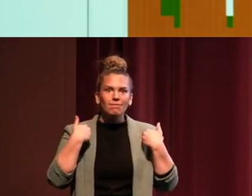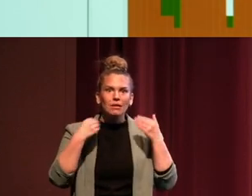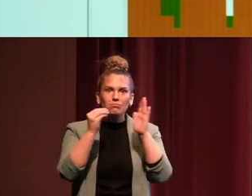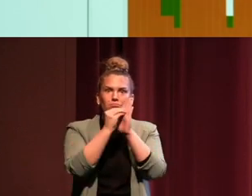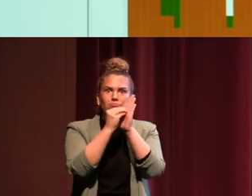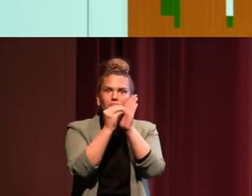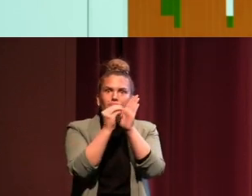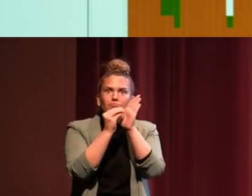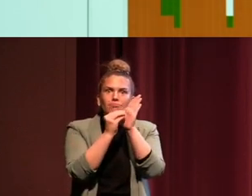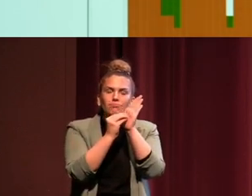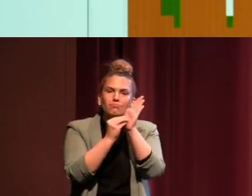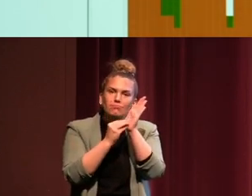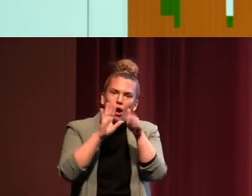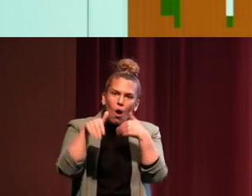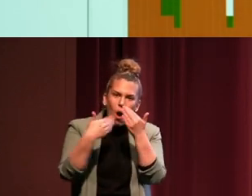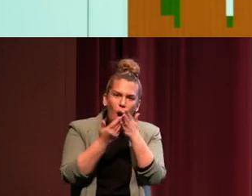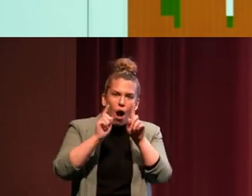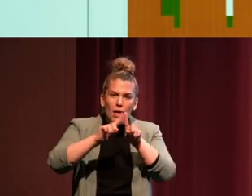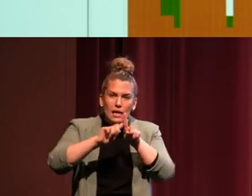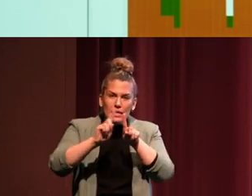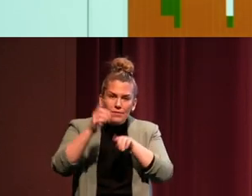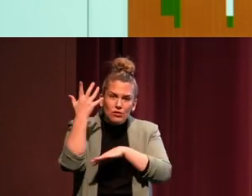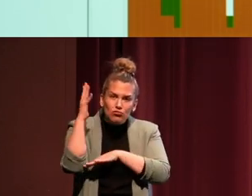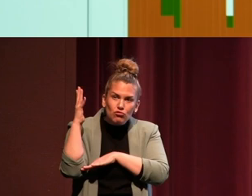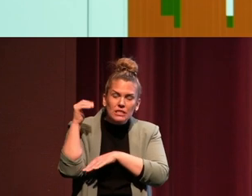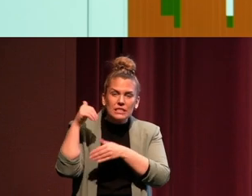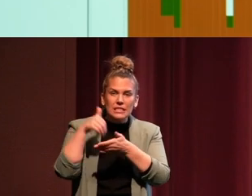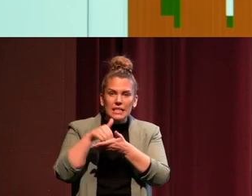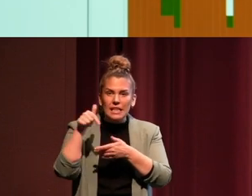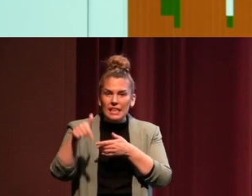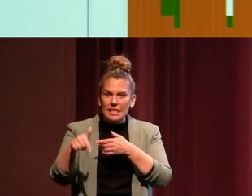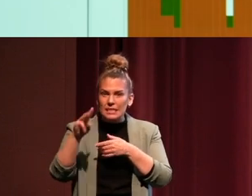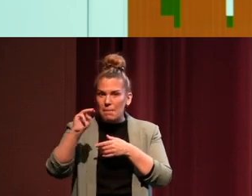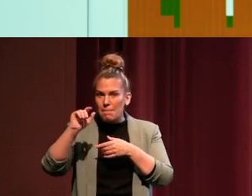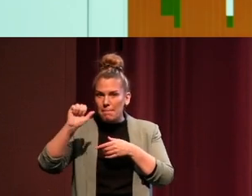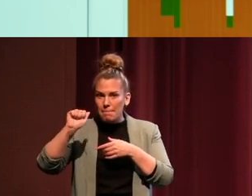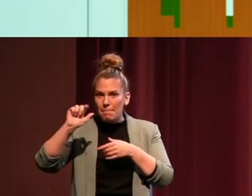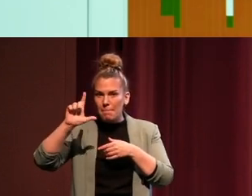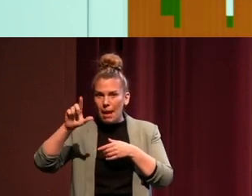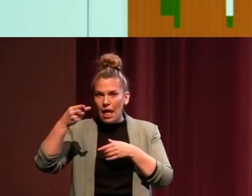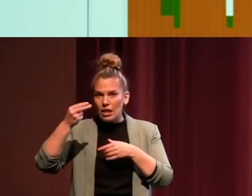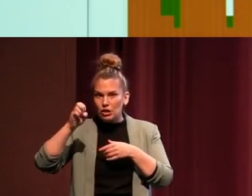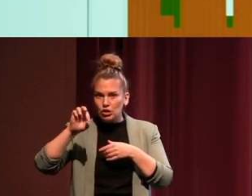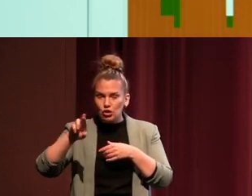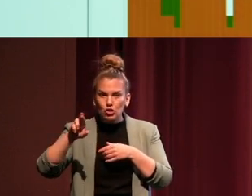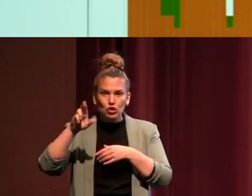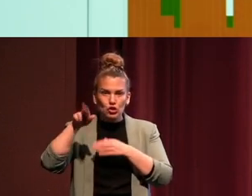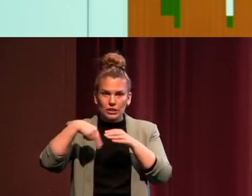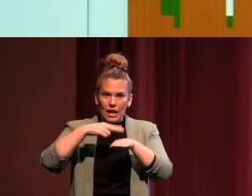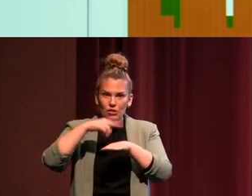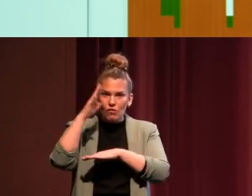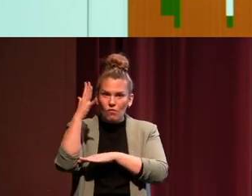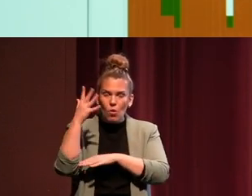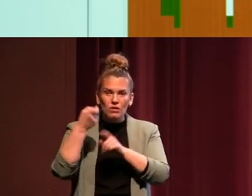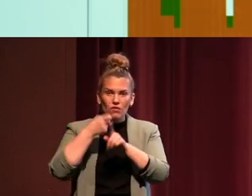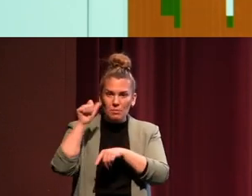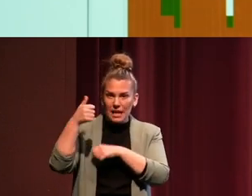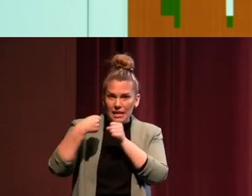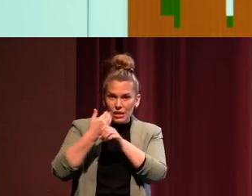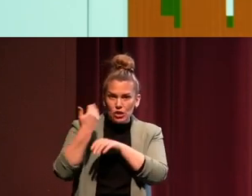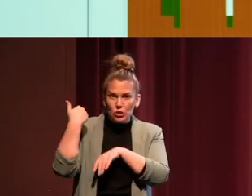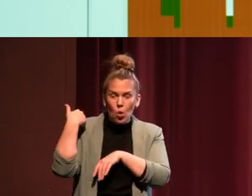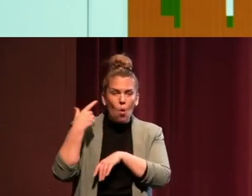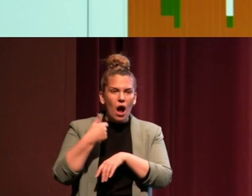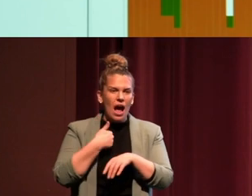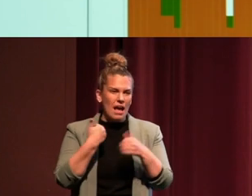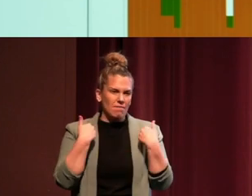and wilderness areas on the Malheur National Forest about 10 years ago. And I did this in roadless and wilderness areas that had never been